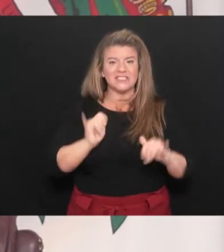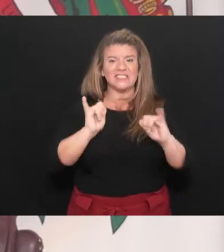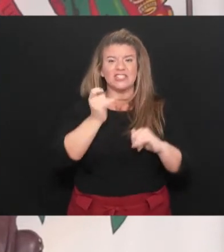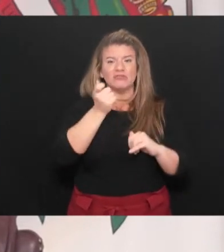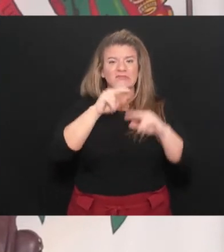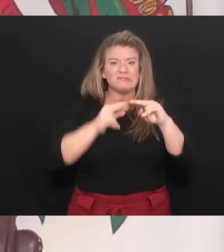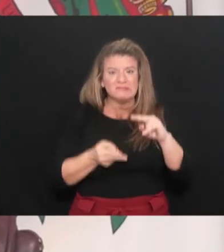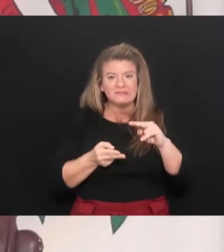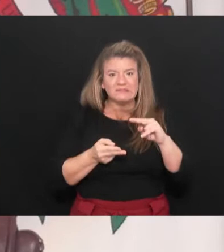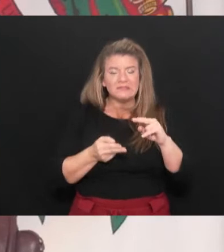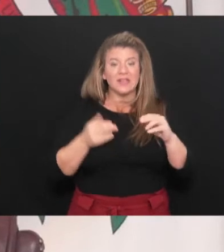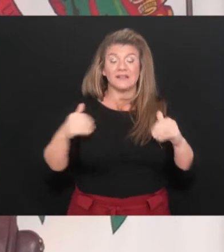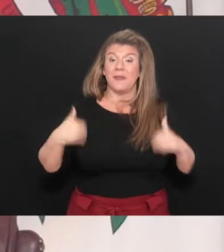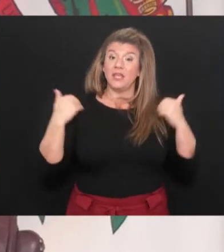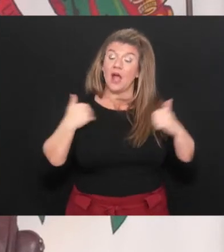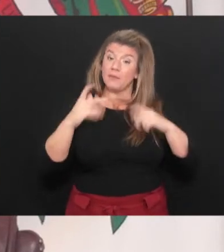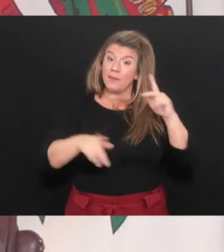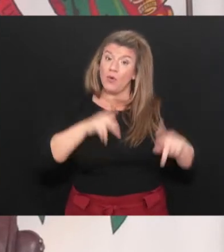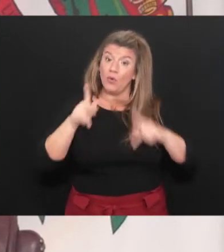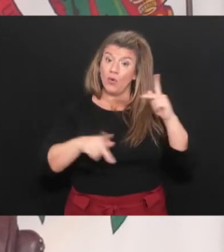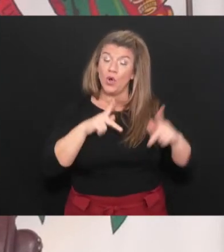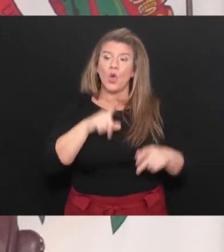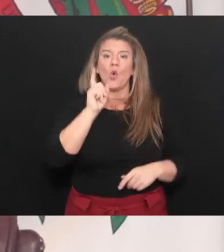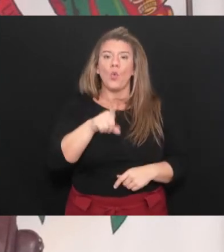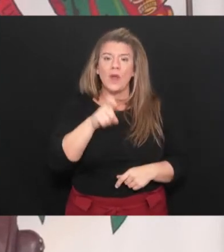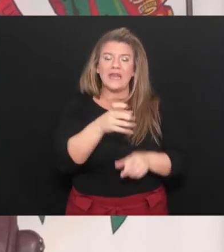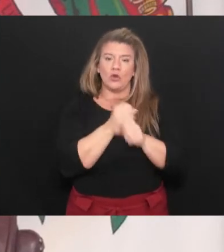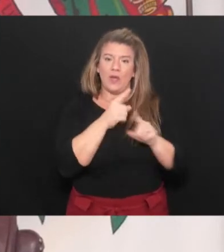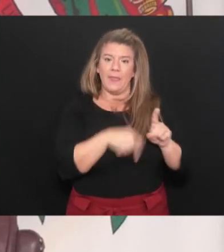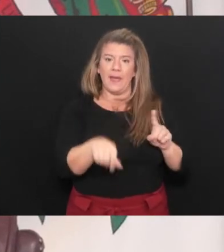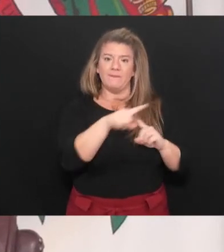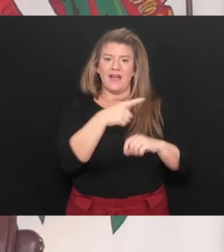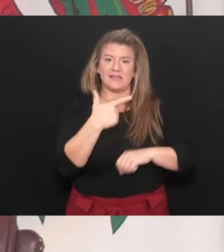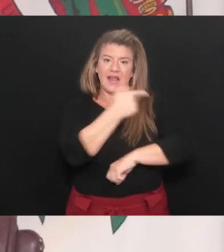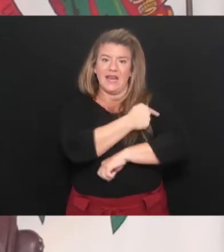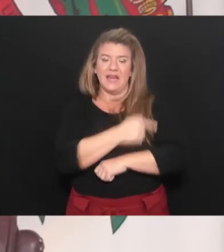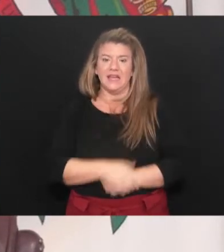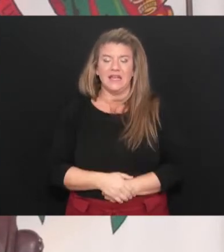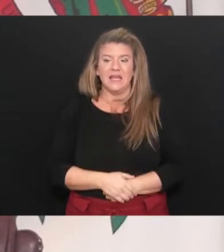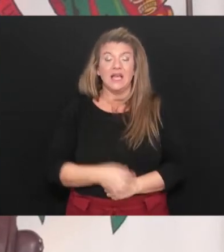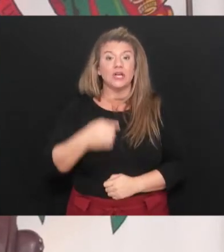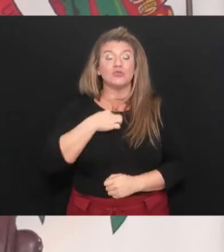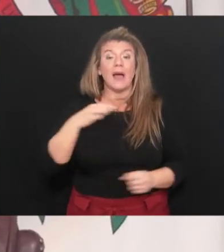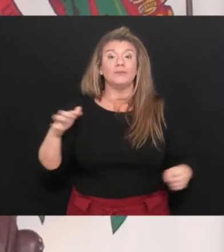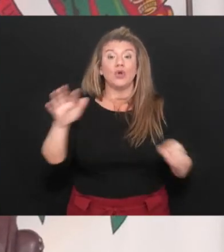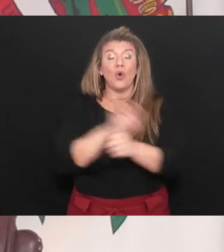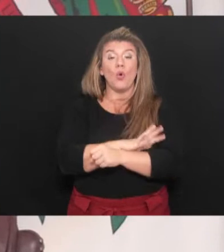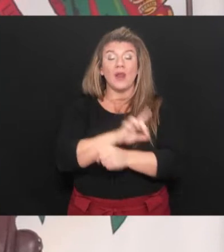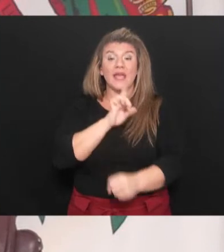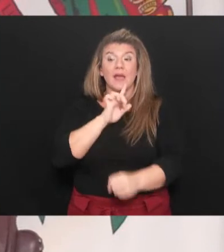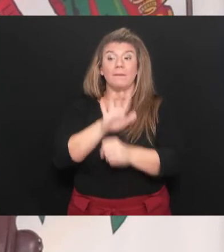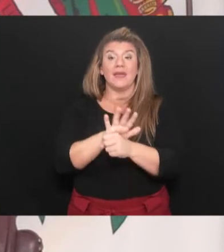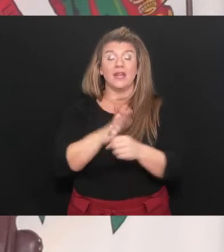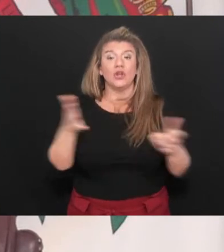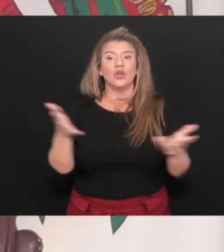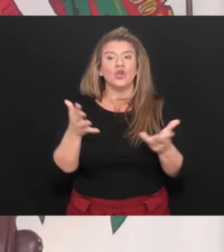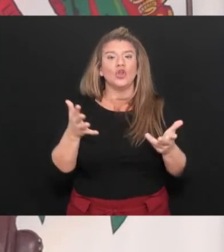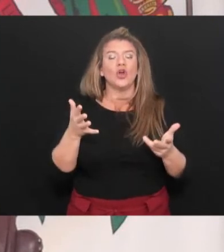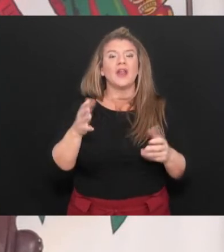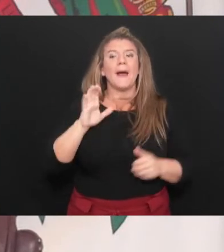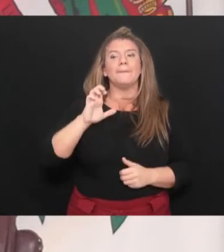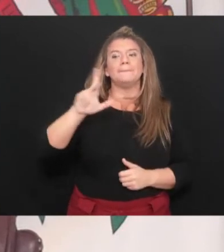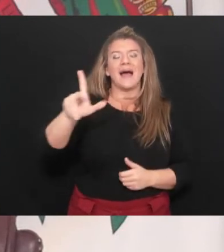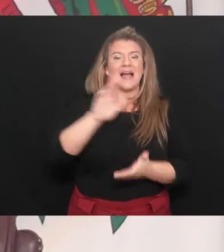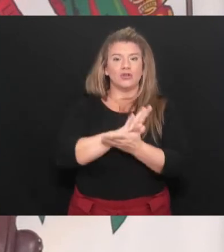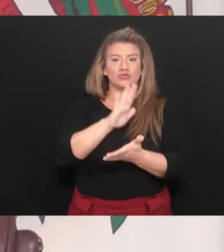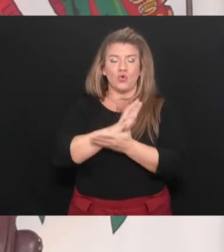a lot of our young people that we need to get vaccinated. So I'm totally committed to doing a back-to-school vaccination